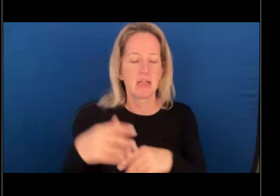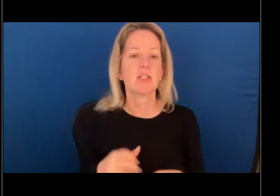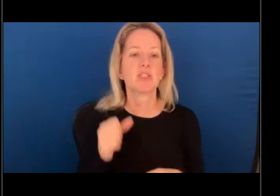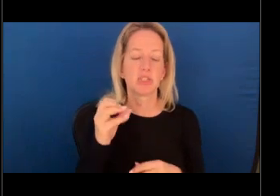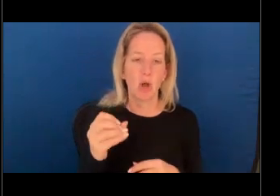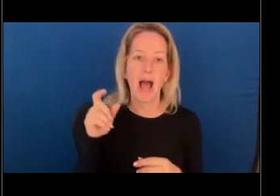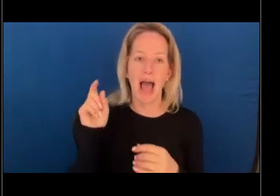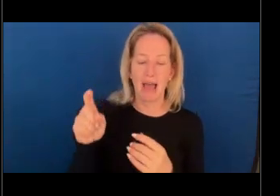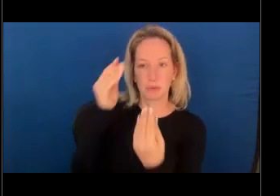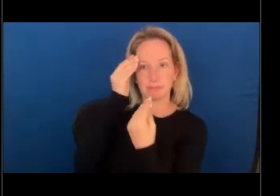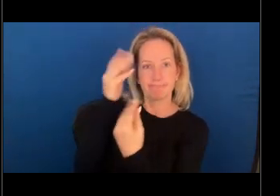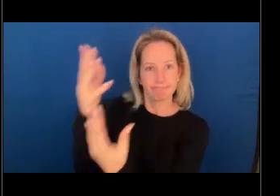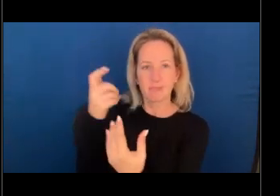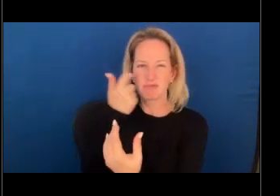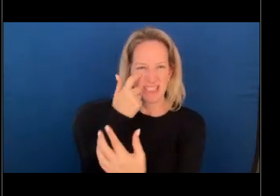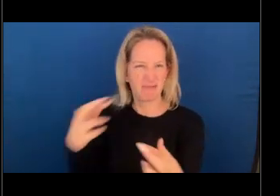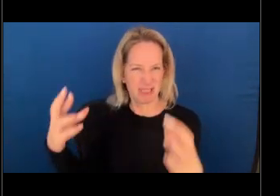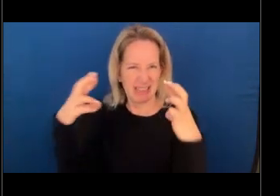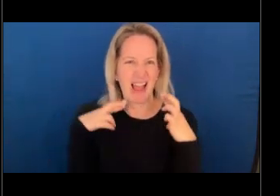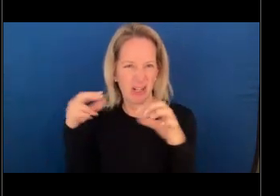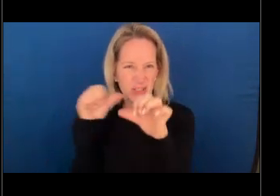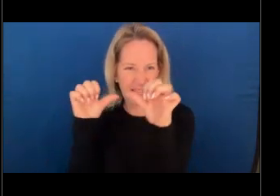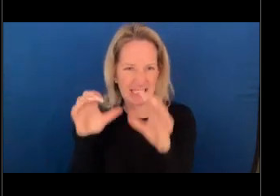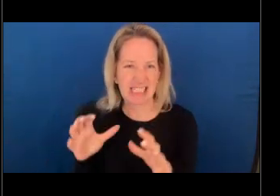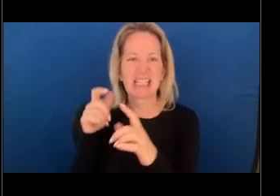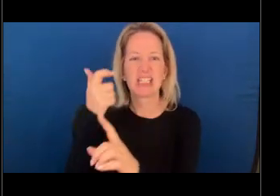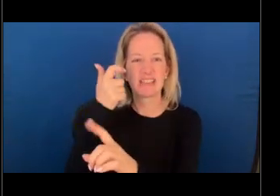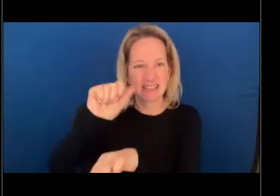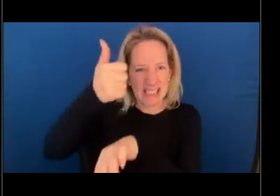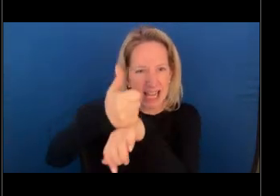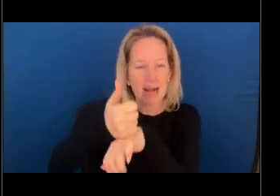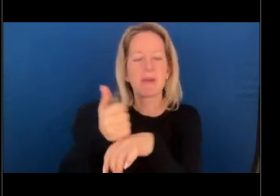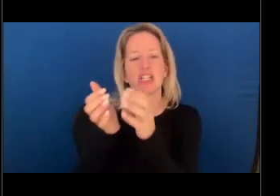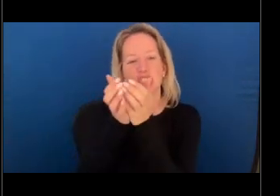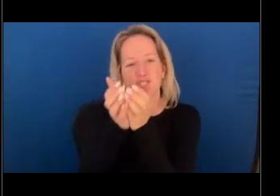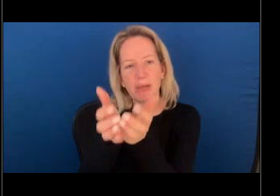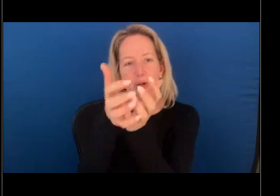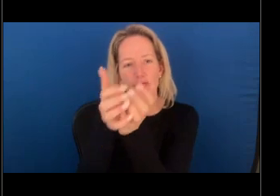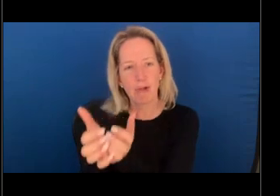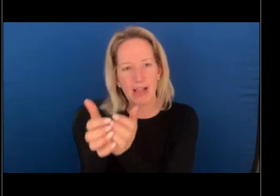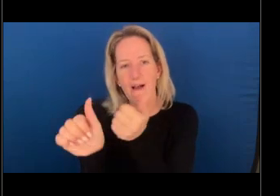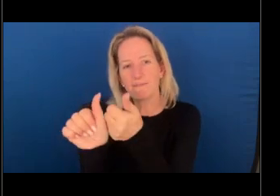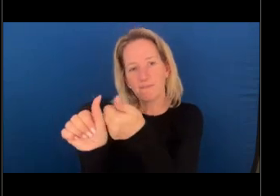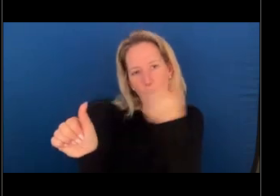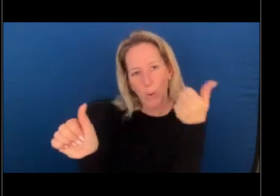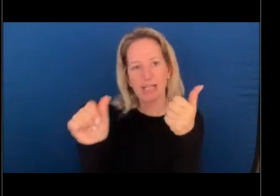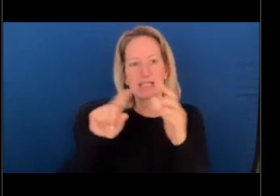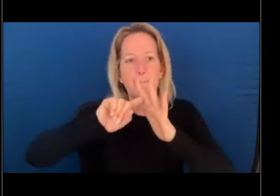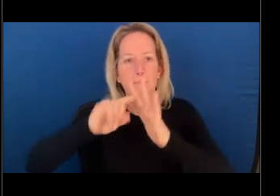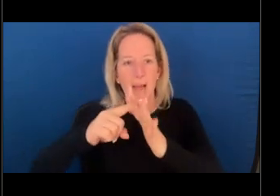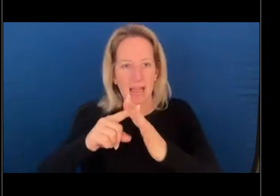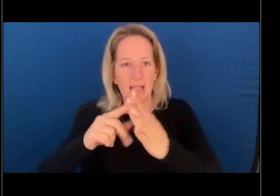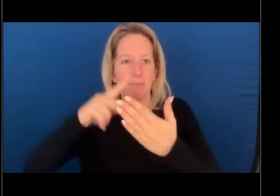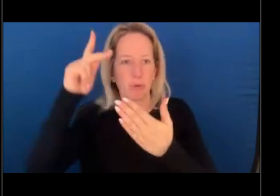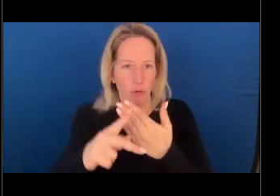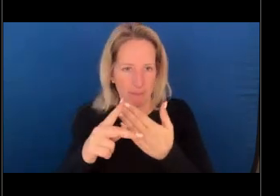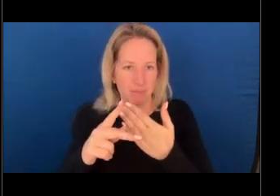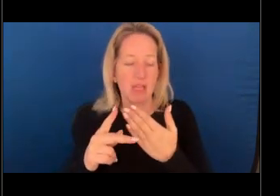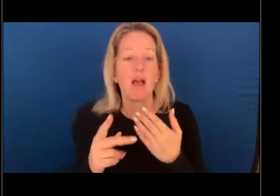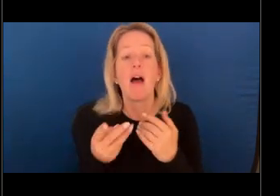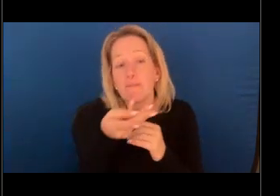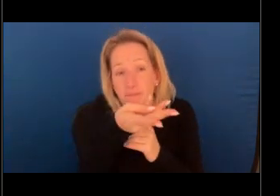initiative. They launched a shipwreck avoidance pilot program where they released the coordinates of a small number